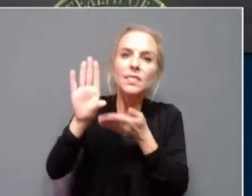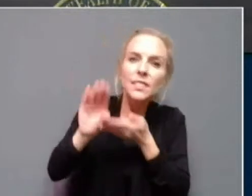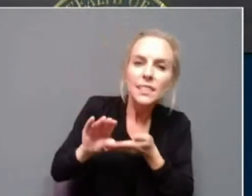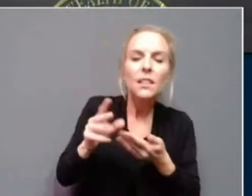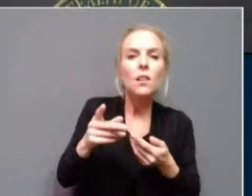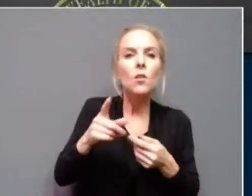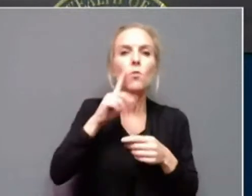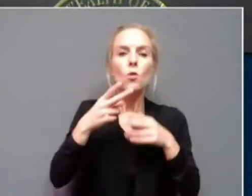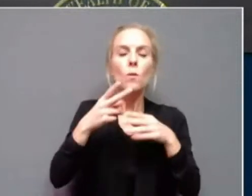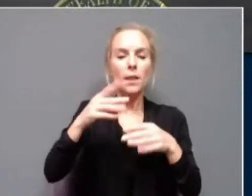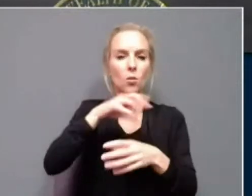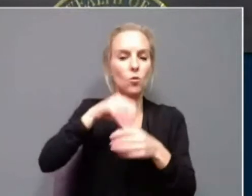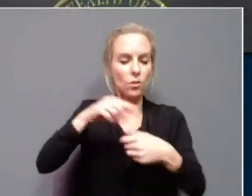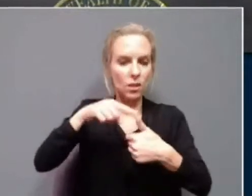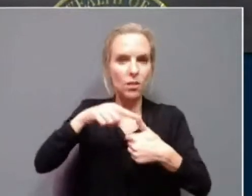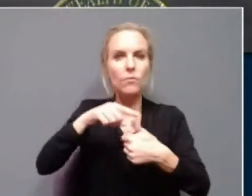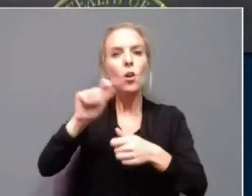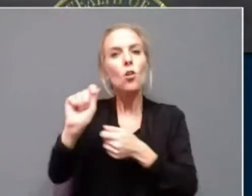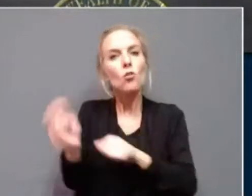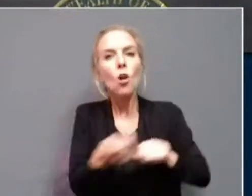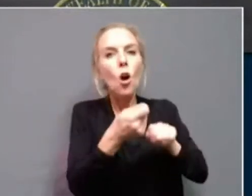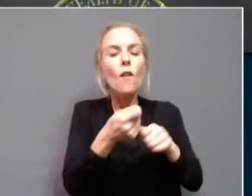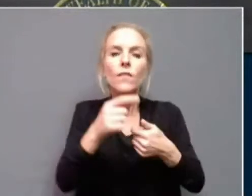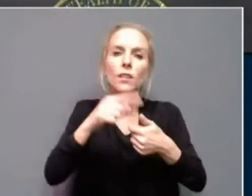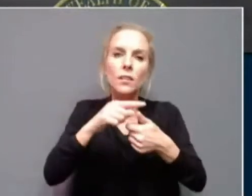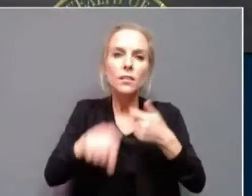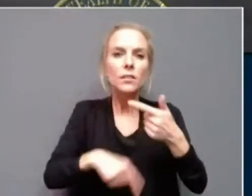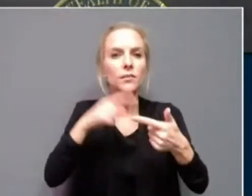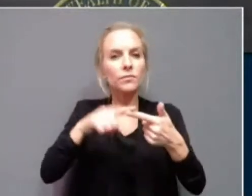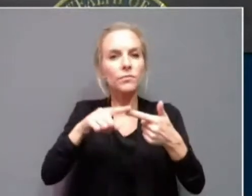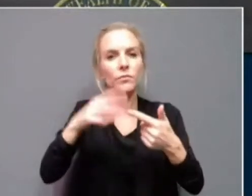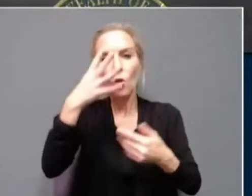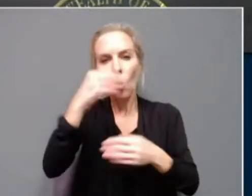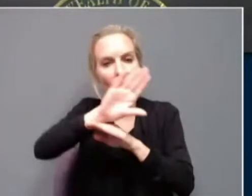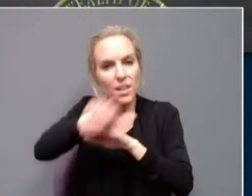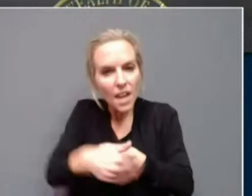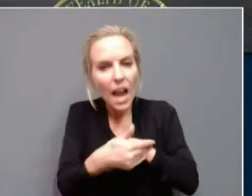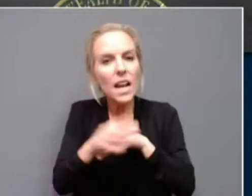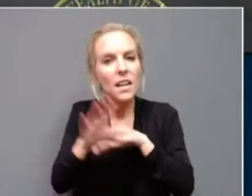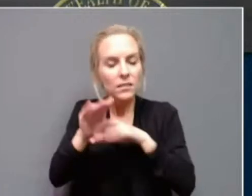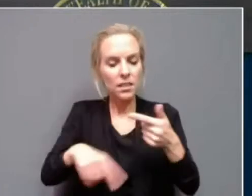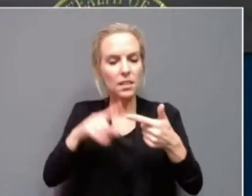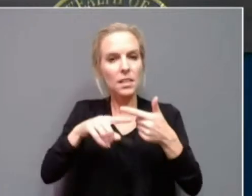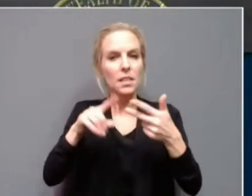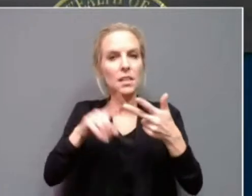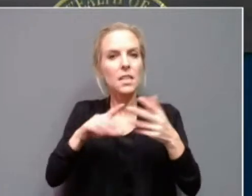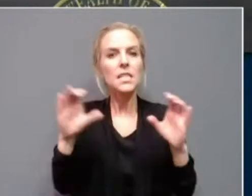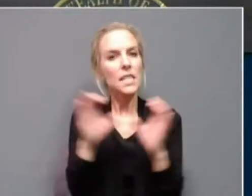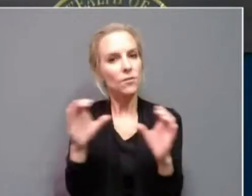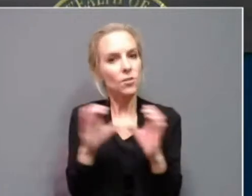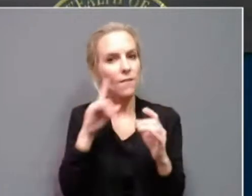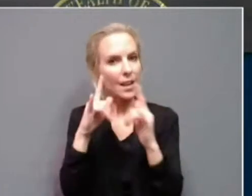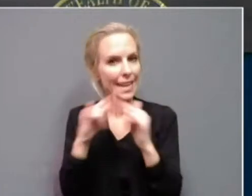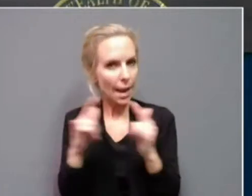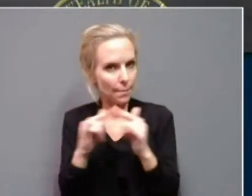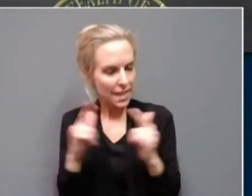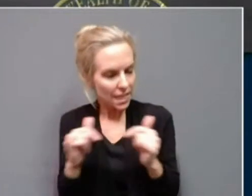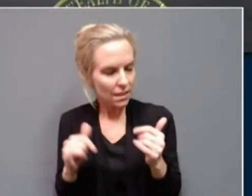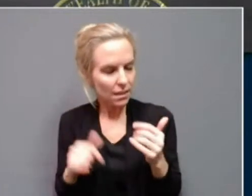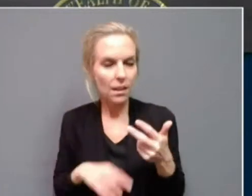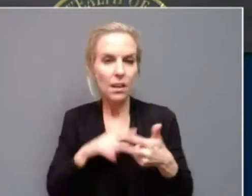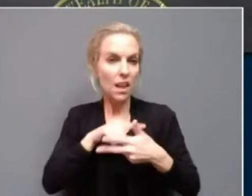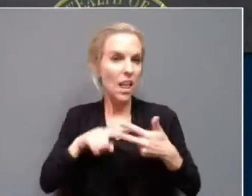rounds, overnight lodging at some of our resort parks, as well as gift certificates for camping, which has been one of the